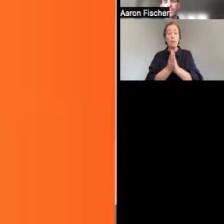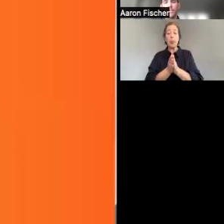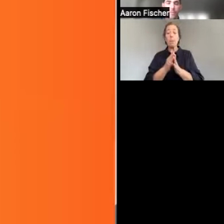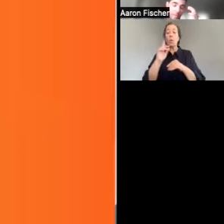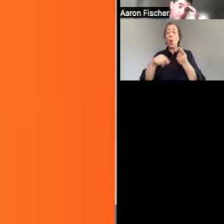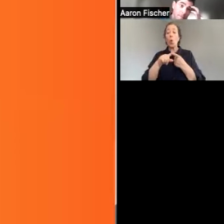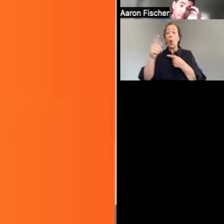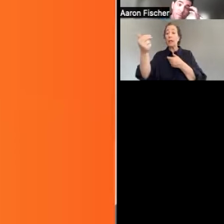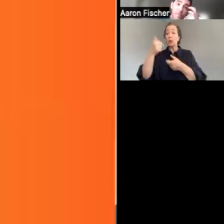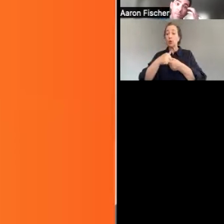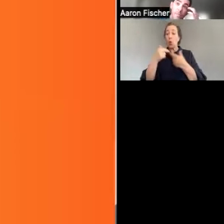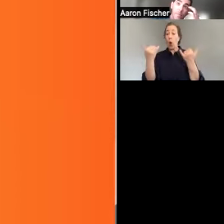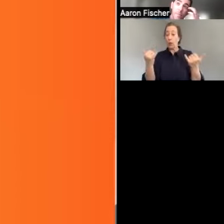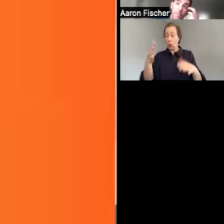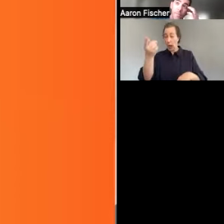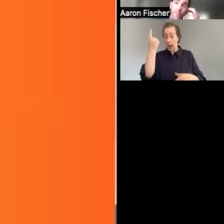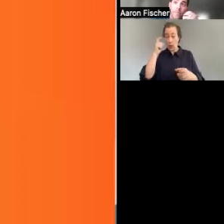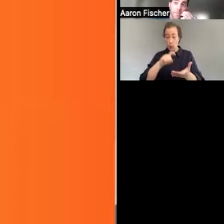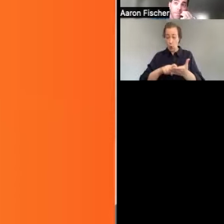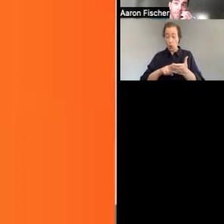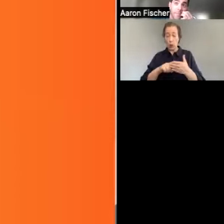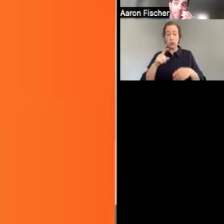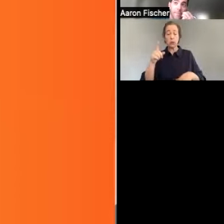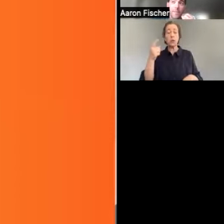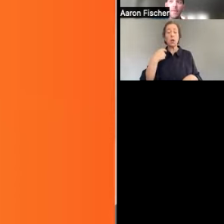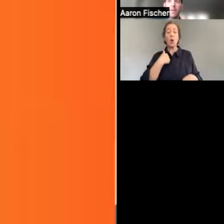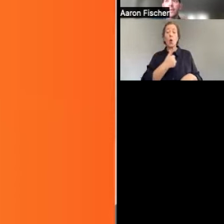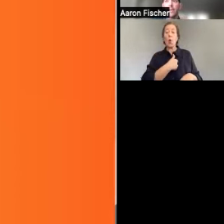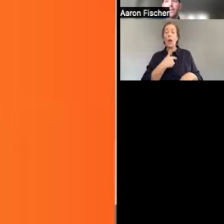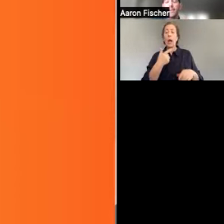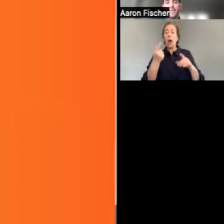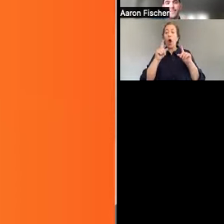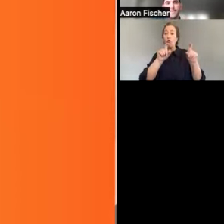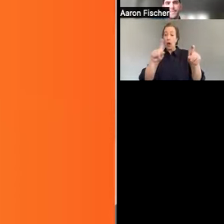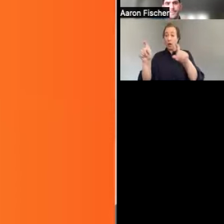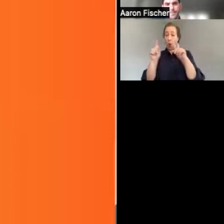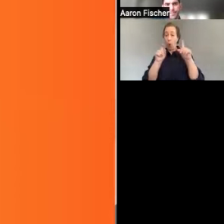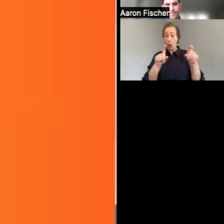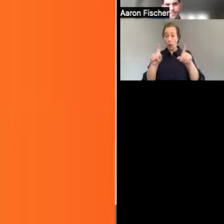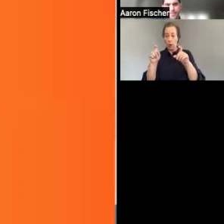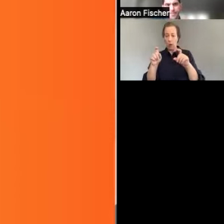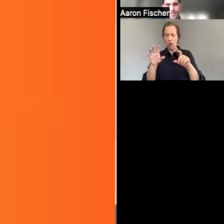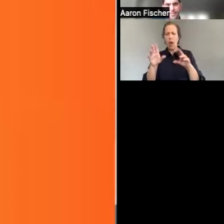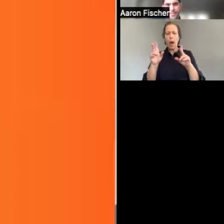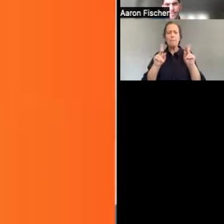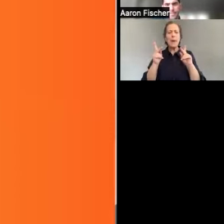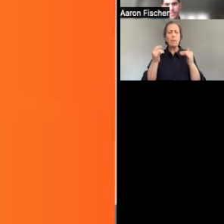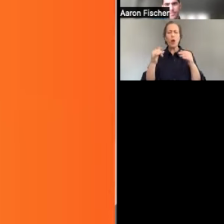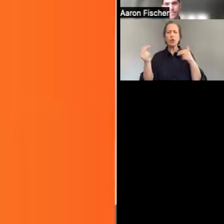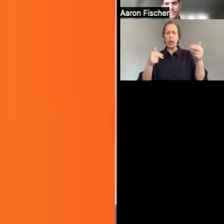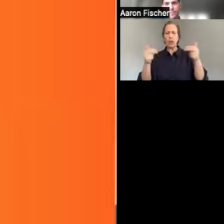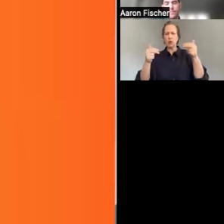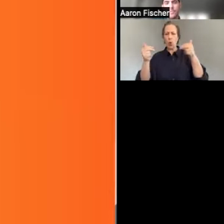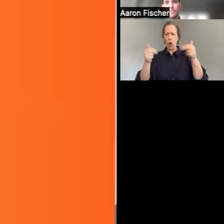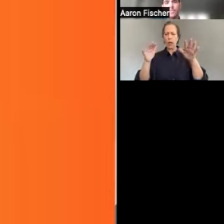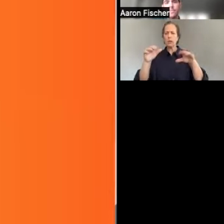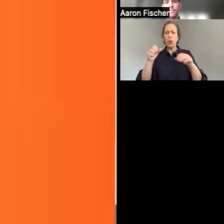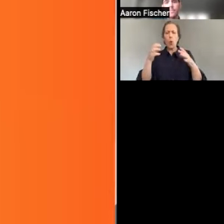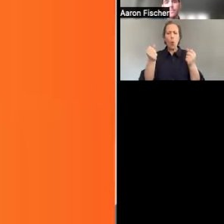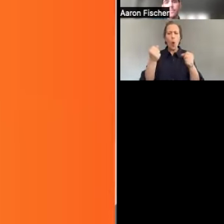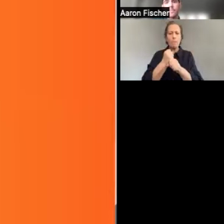Zoom today, you noticed we are running a poll. So as folks continue to log in, let's just take a moment to make sure